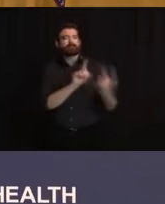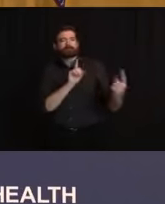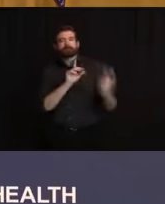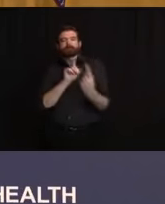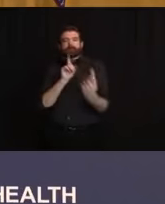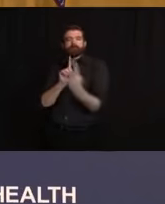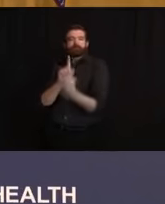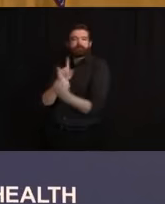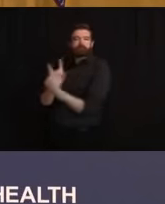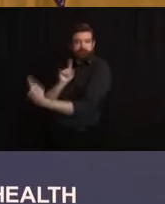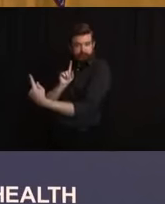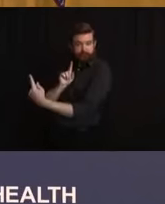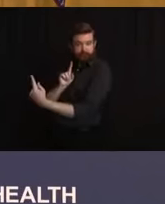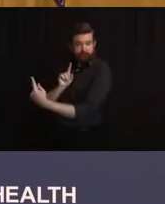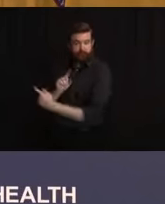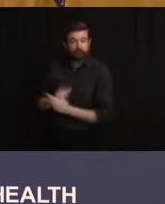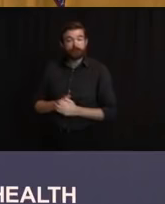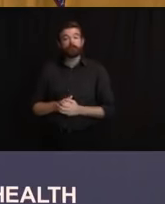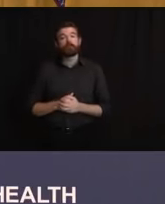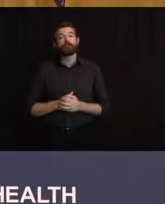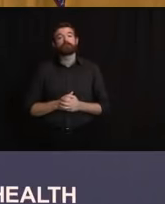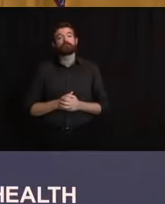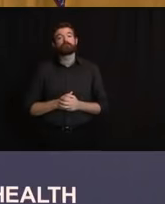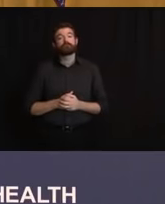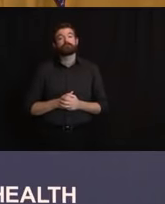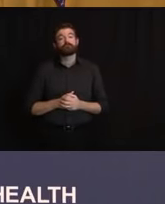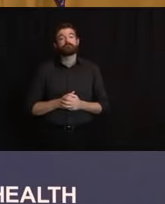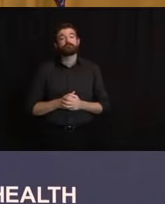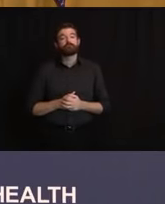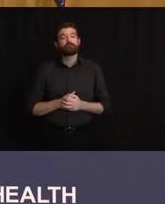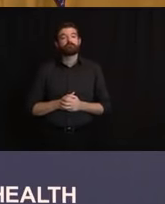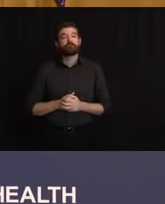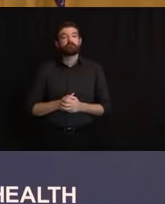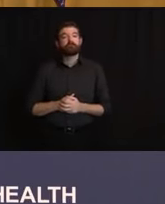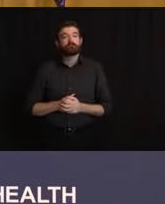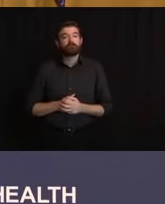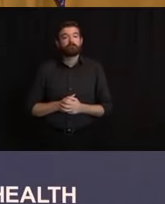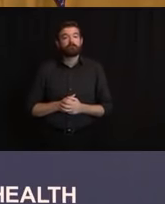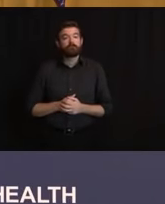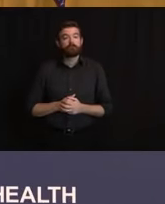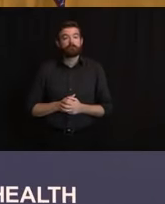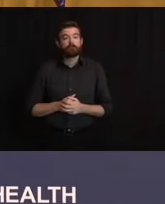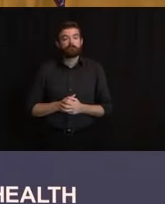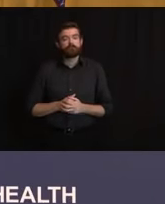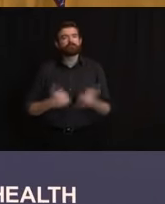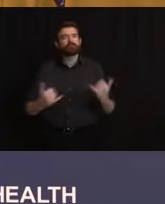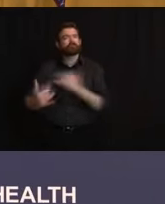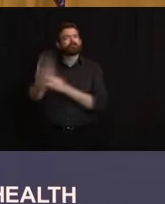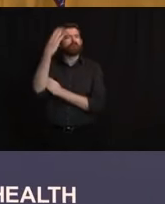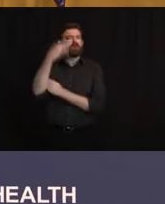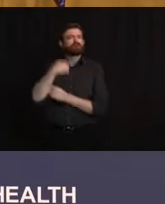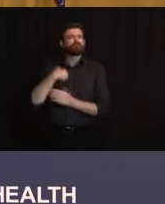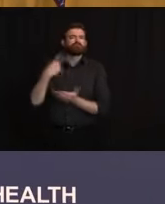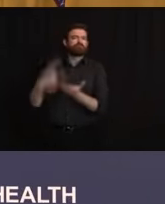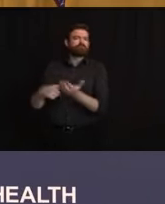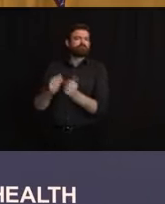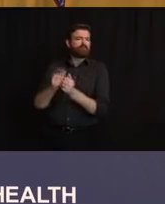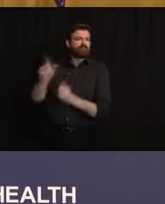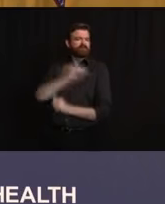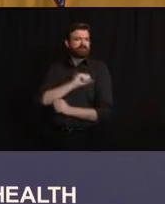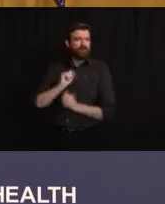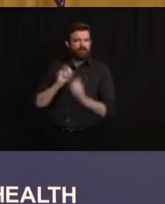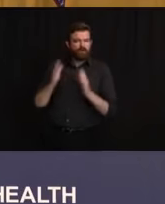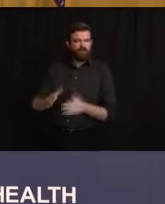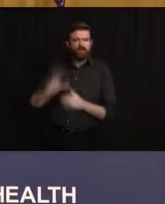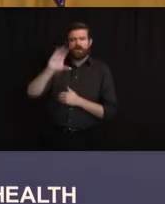Listen, I was back and forth this morning exchanging notes with Senator Sandy Cunningham and Senator Nellie Poe, who are